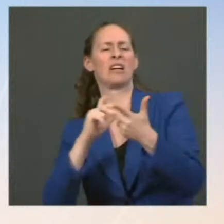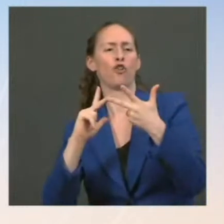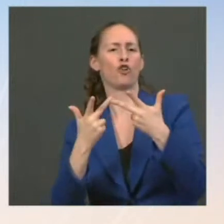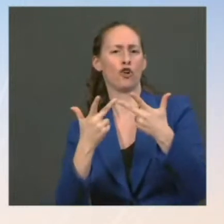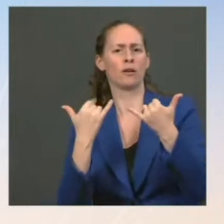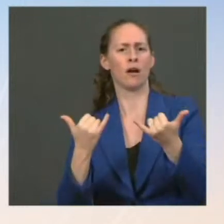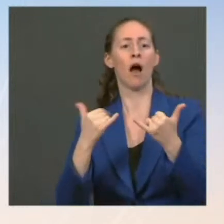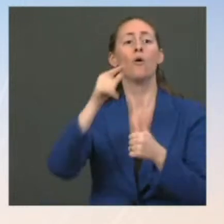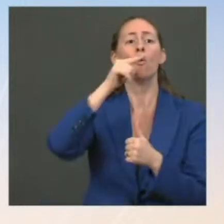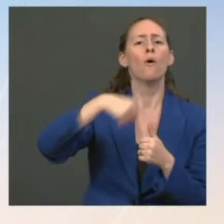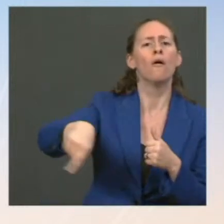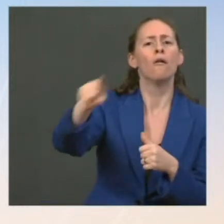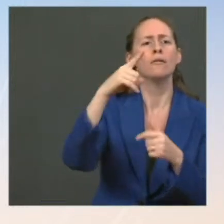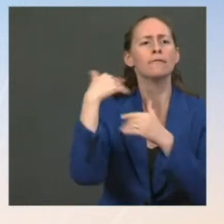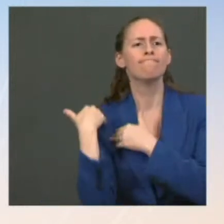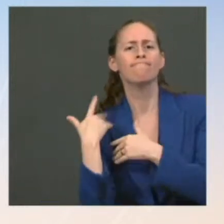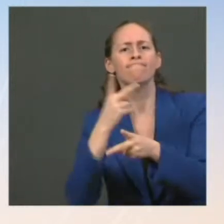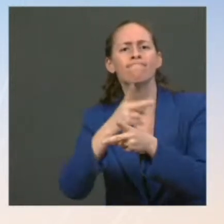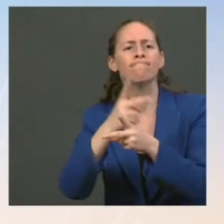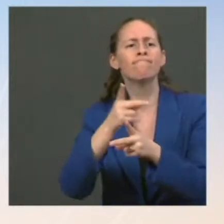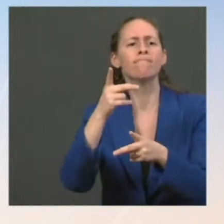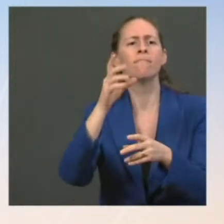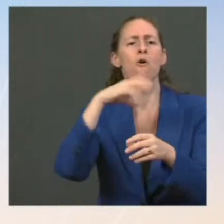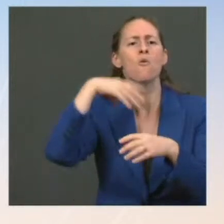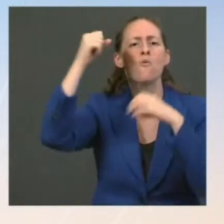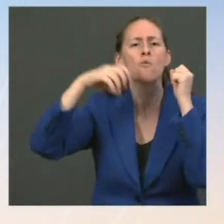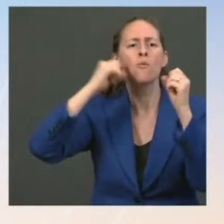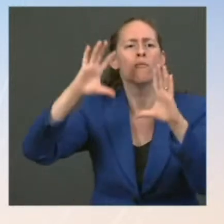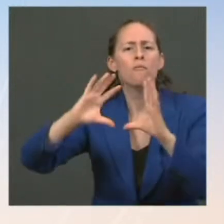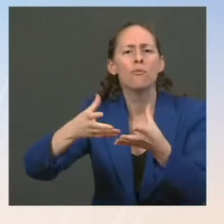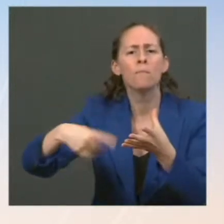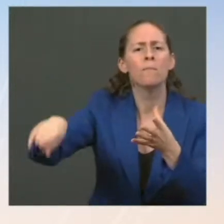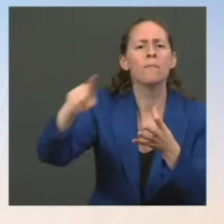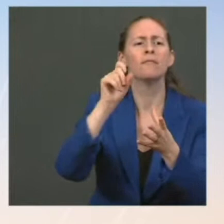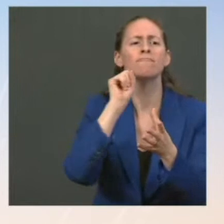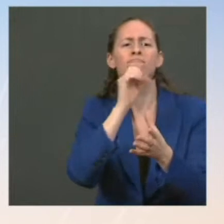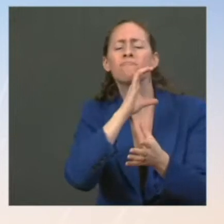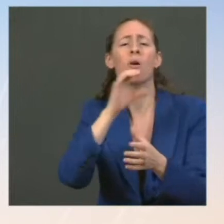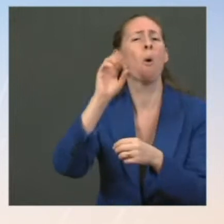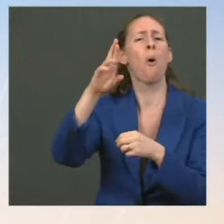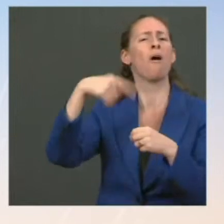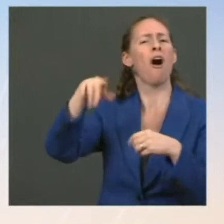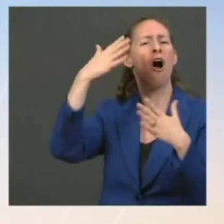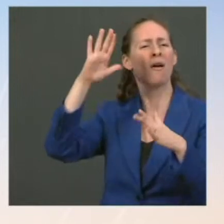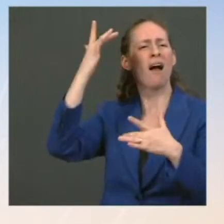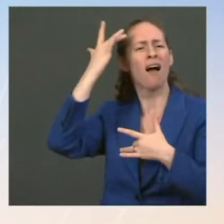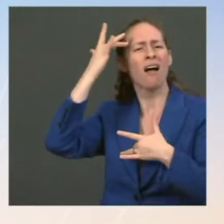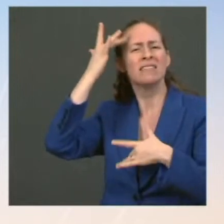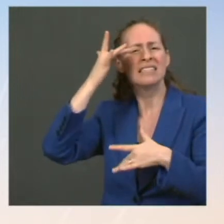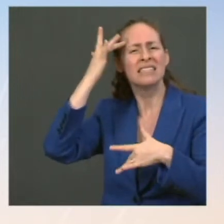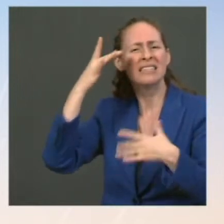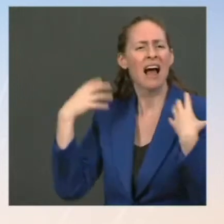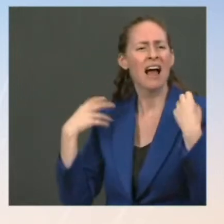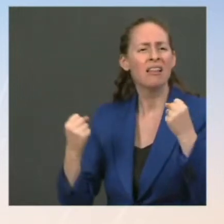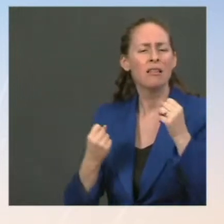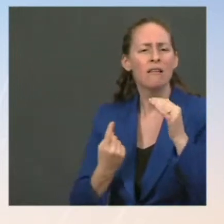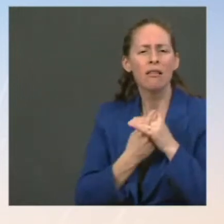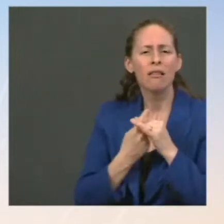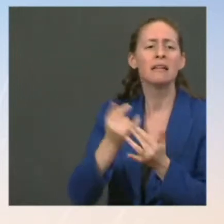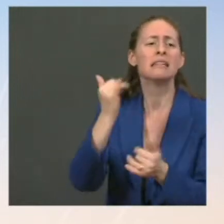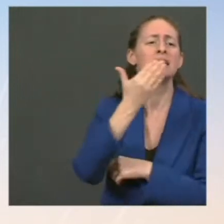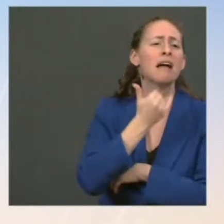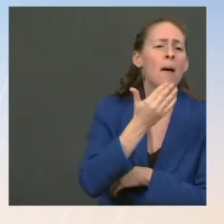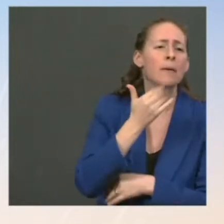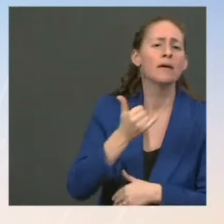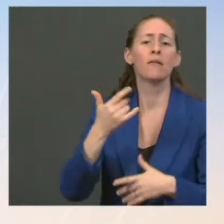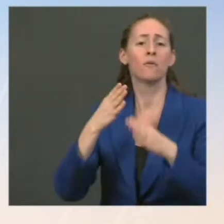staff, people who are 18 years and older who have underlying medical conditions, including asthma, diabetes, obesity, there are others, and those who work and